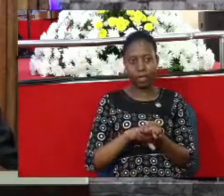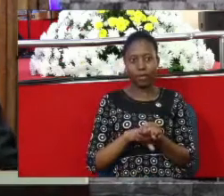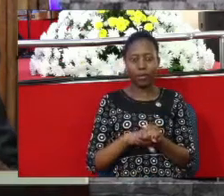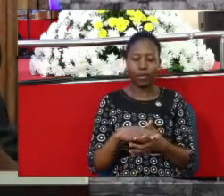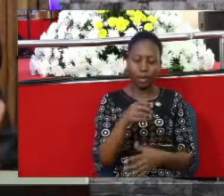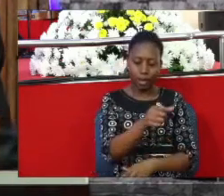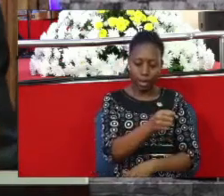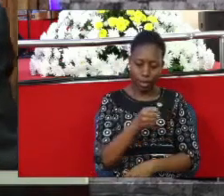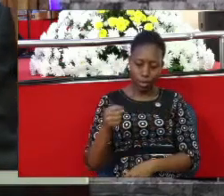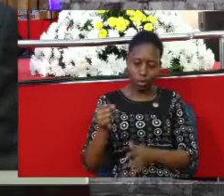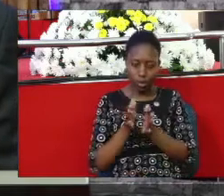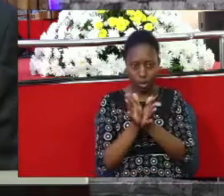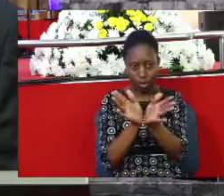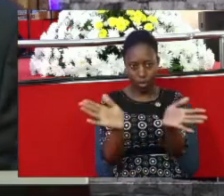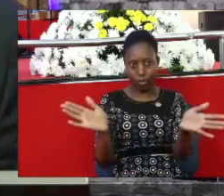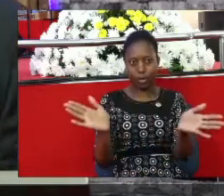expectant of a receiver.